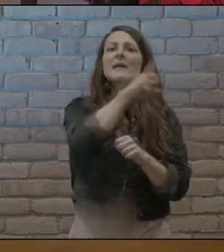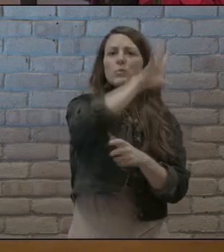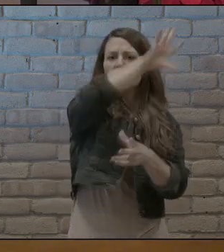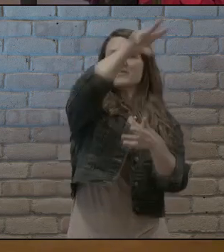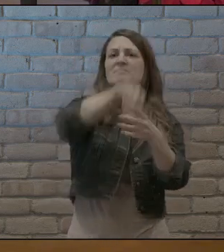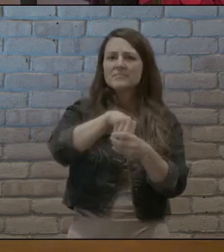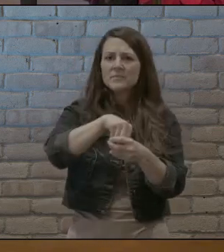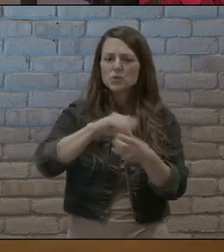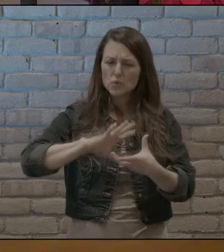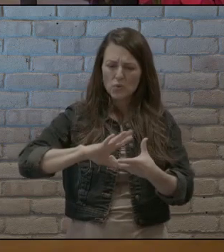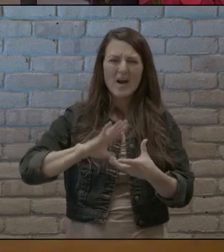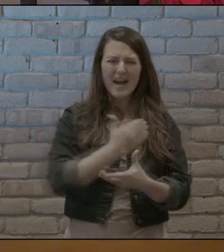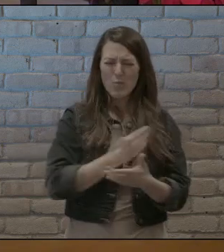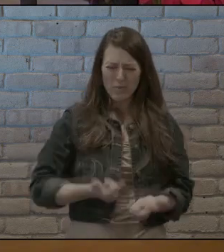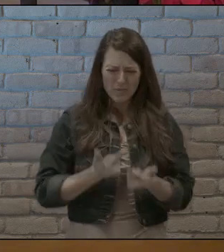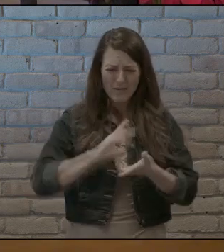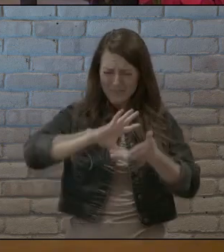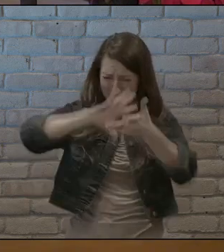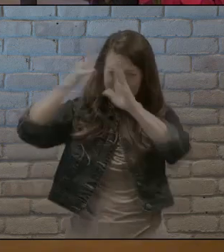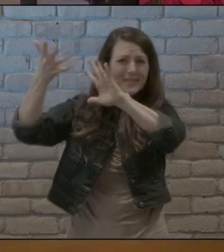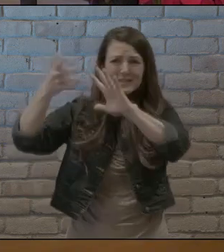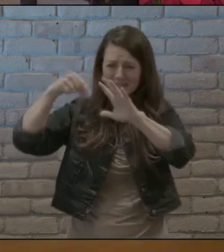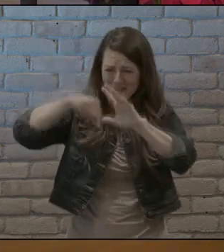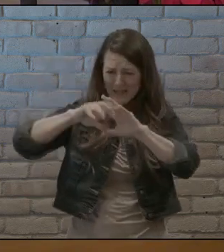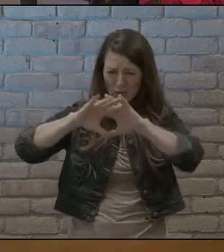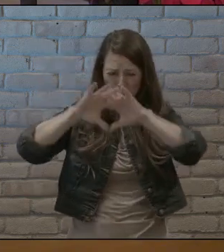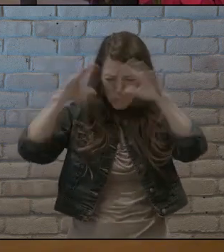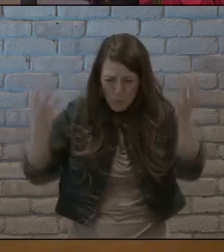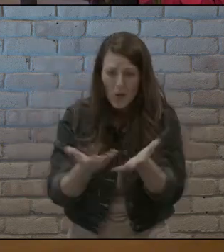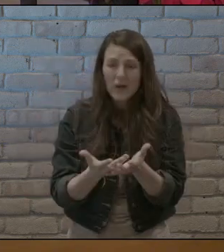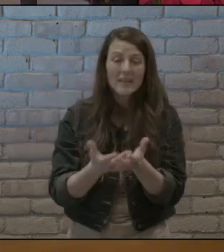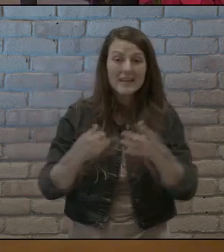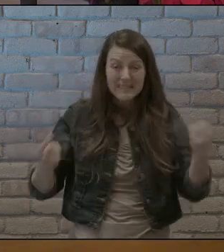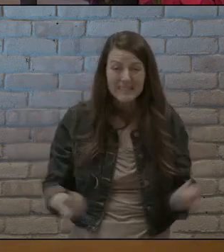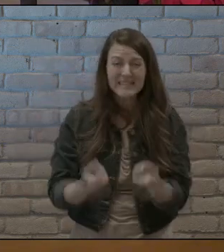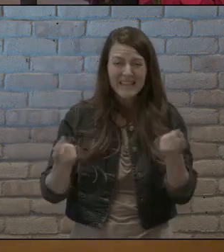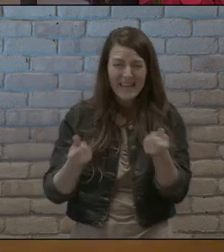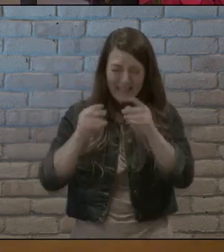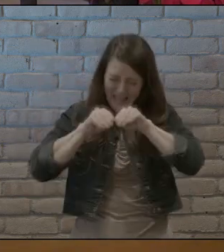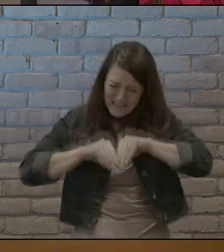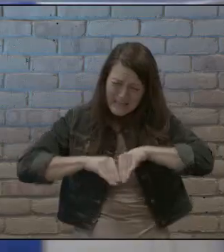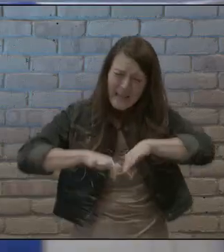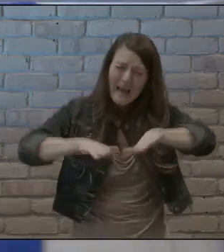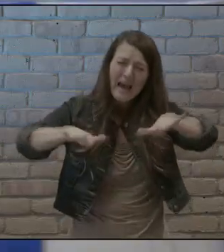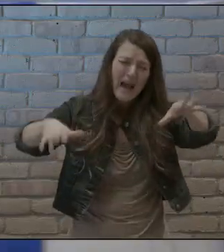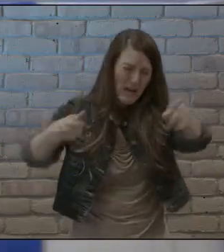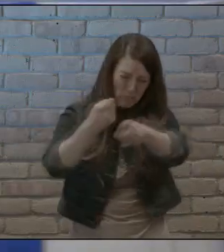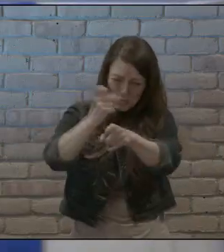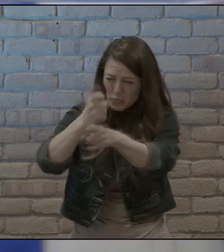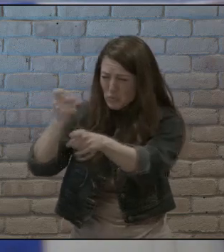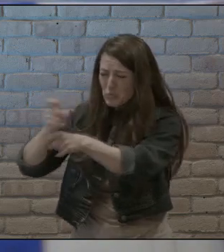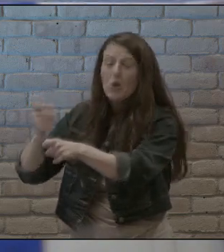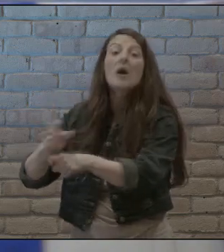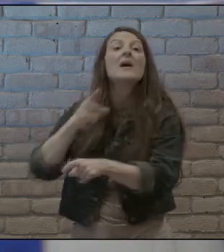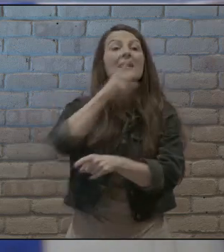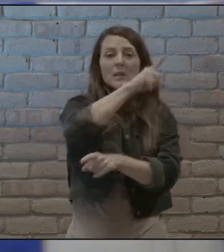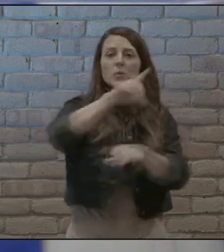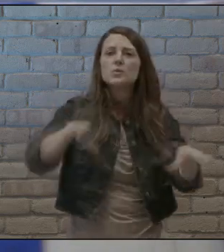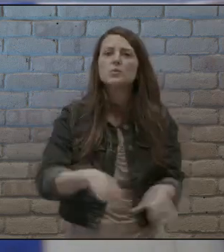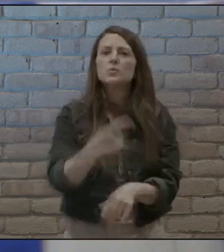the mess of our lives, the crisis of this world, the crisis that sin has brought into the world and into our lives, and he would